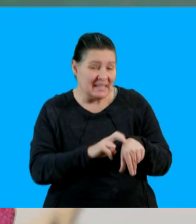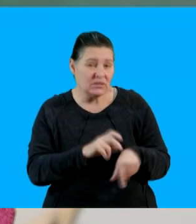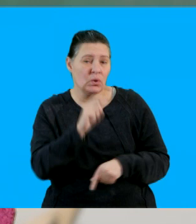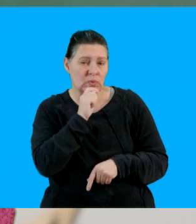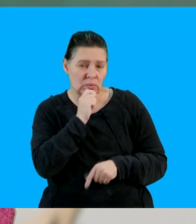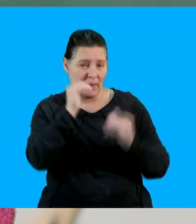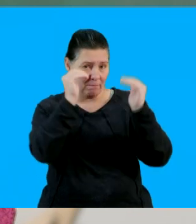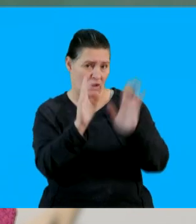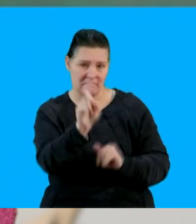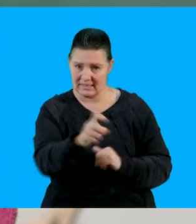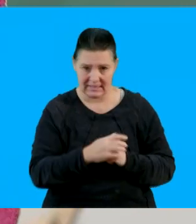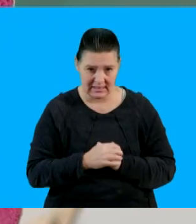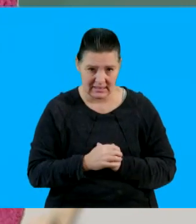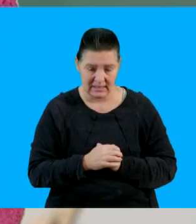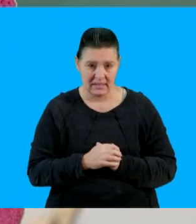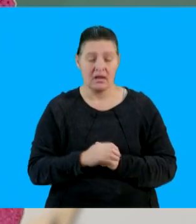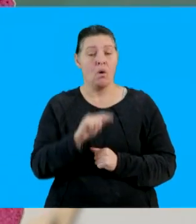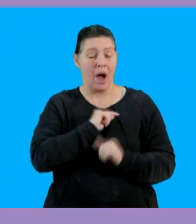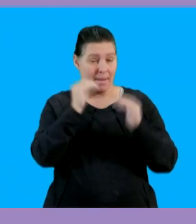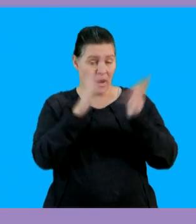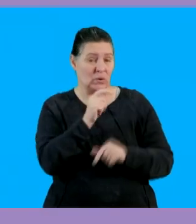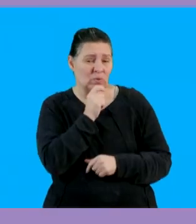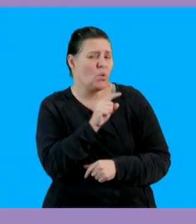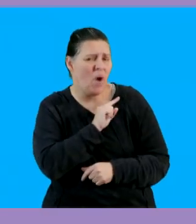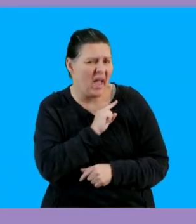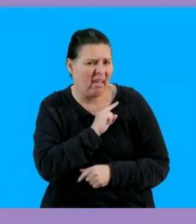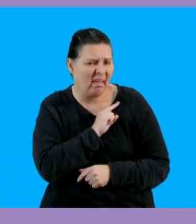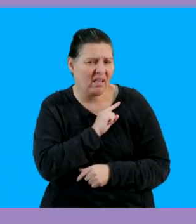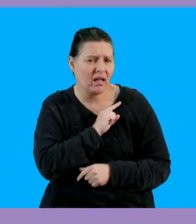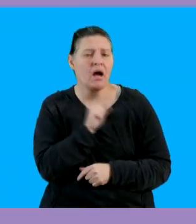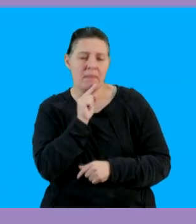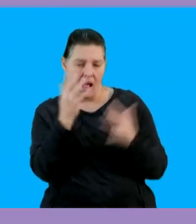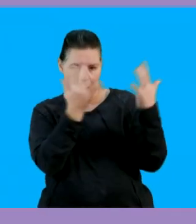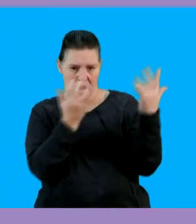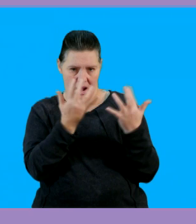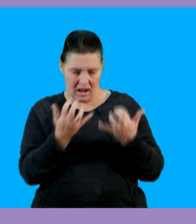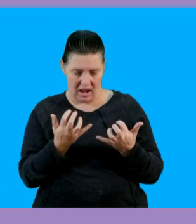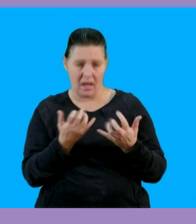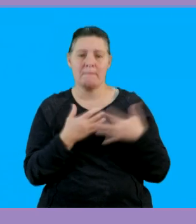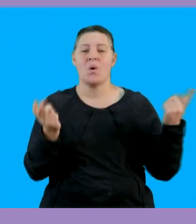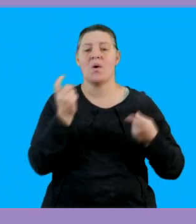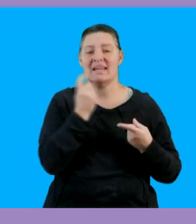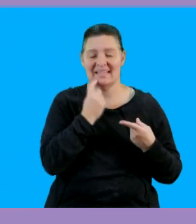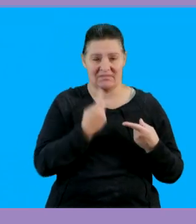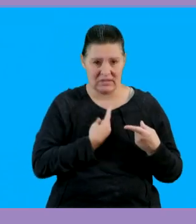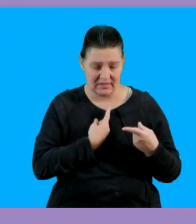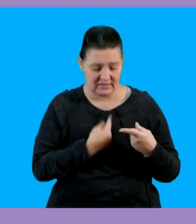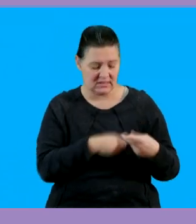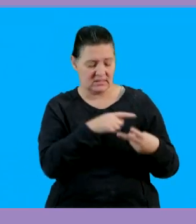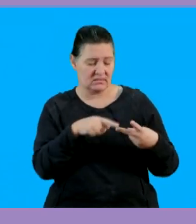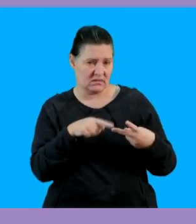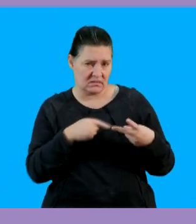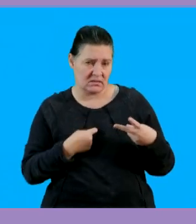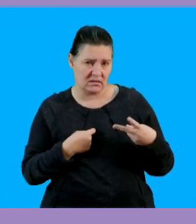need to use your brackets. So remember, we use brackets so that they make the calculation firstly easier for